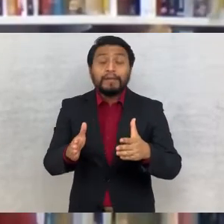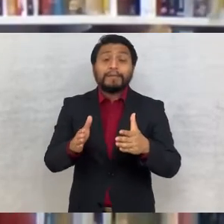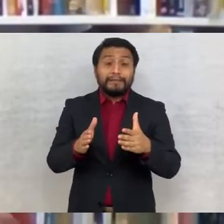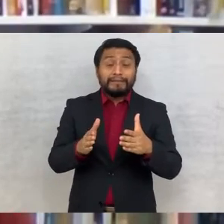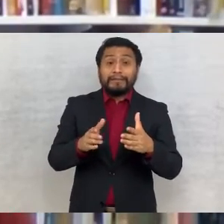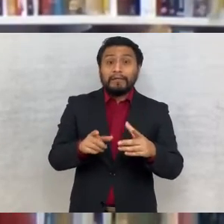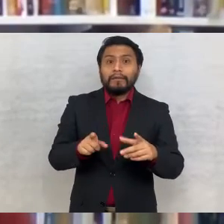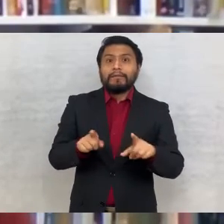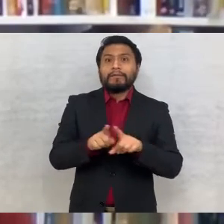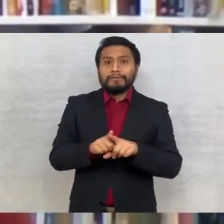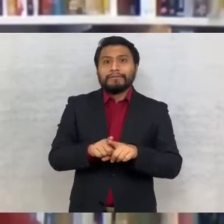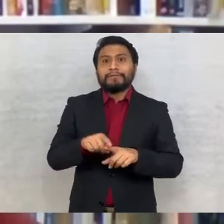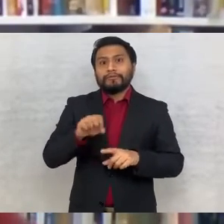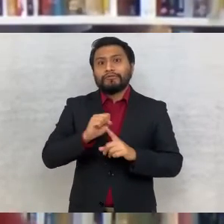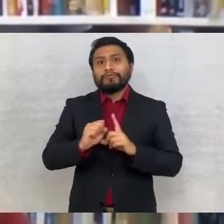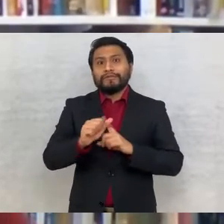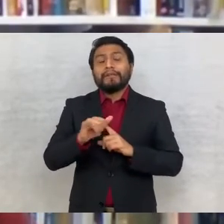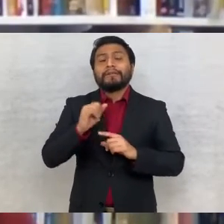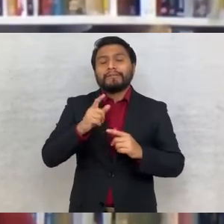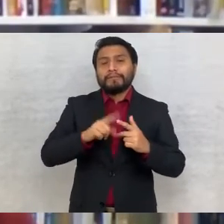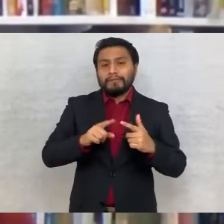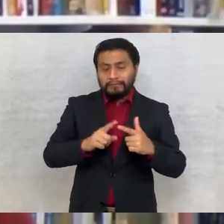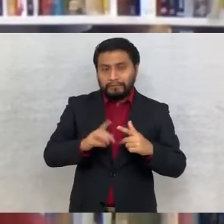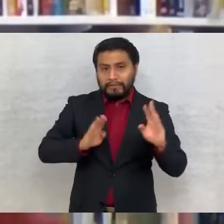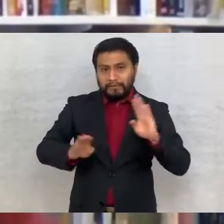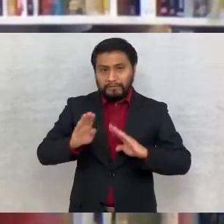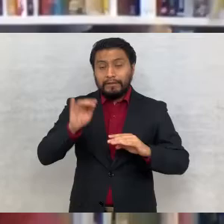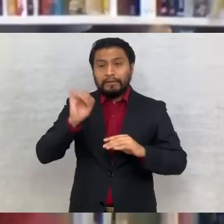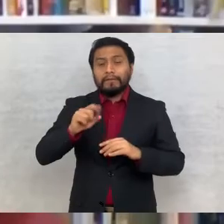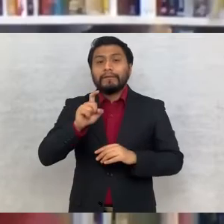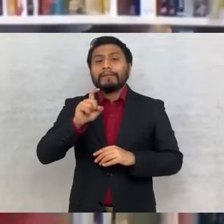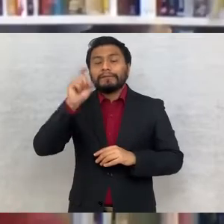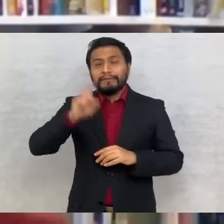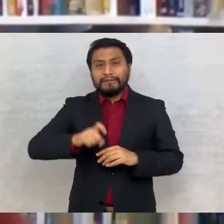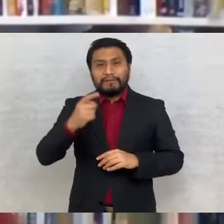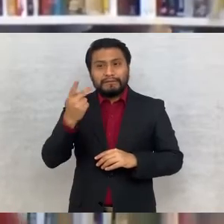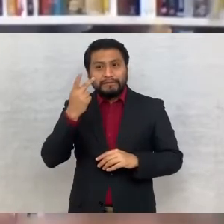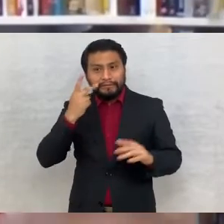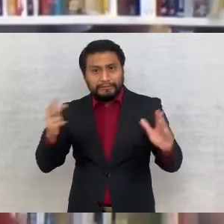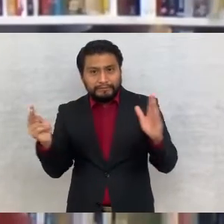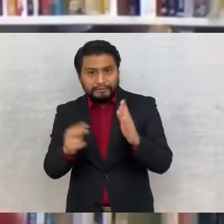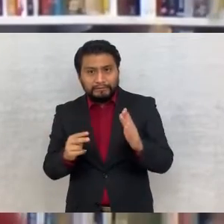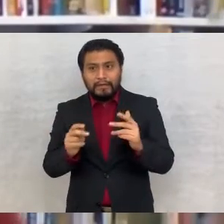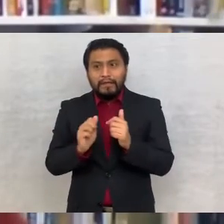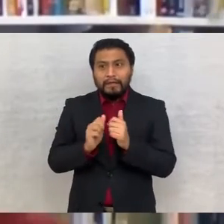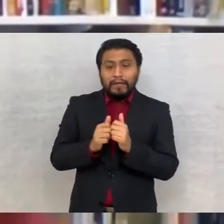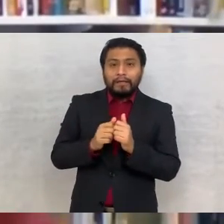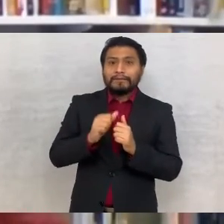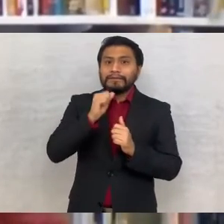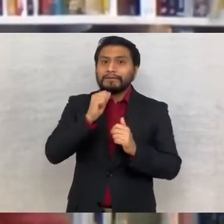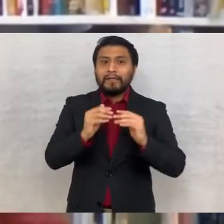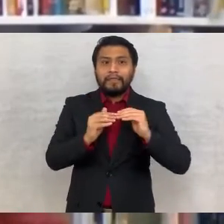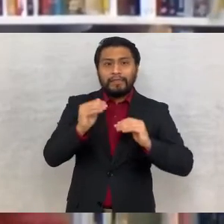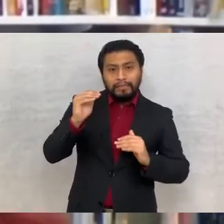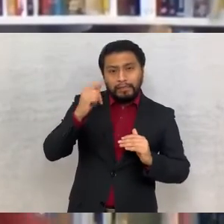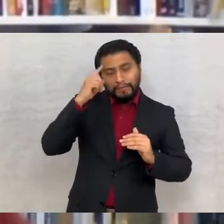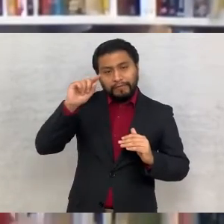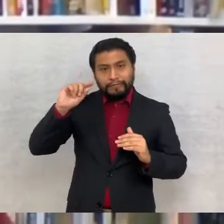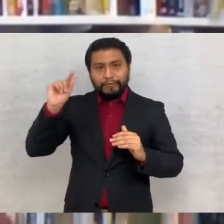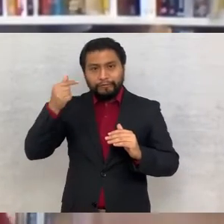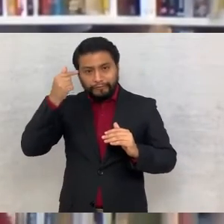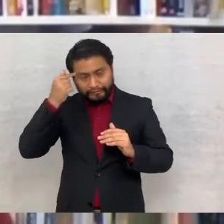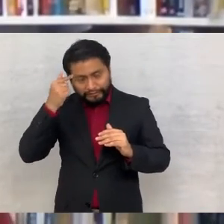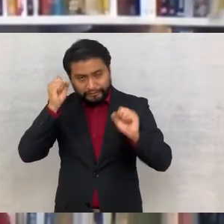in biological rather than social terms. For this, eugenics has started from identifying what would only represent an